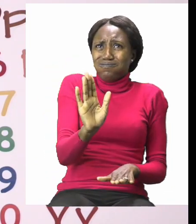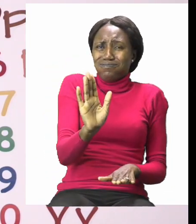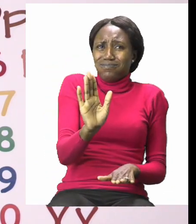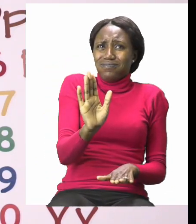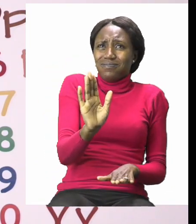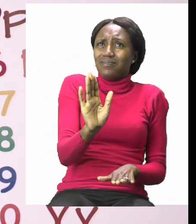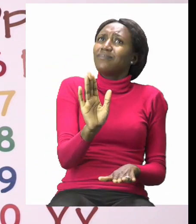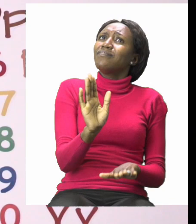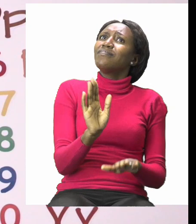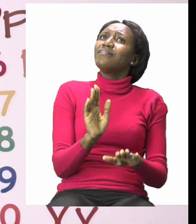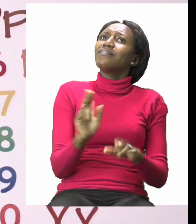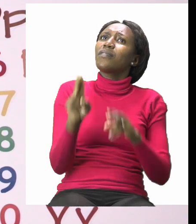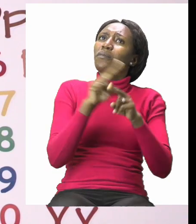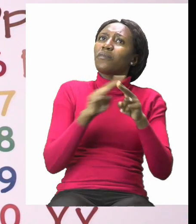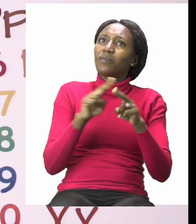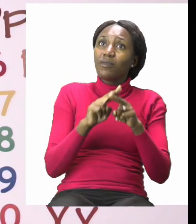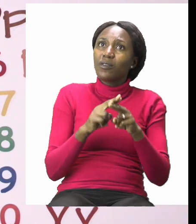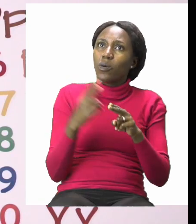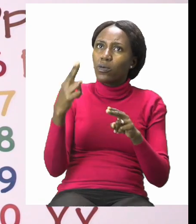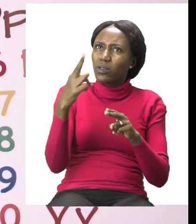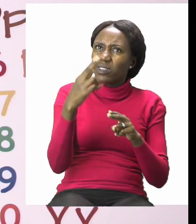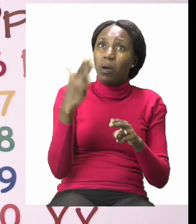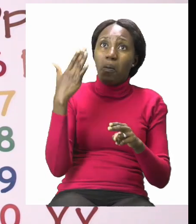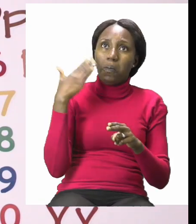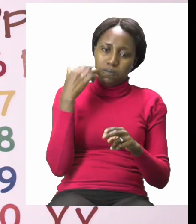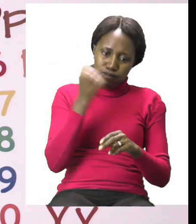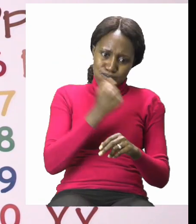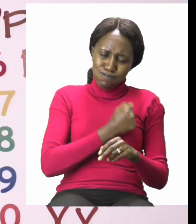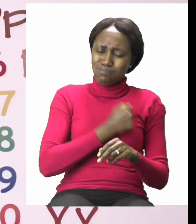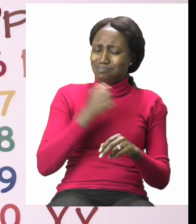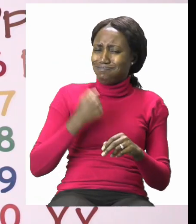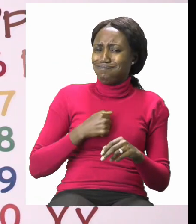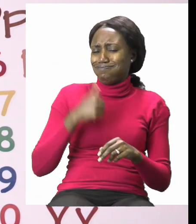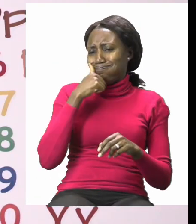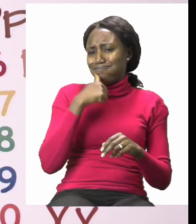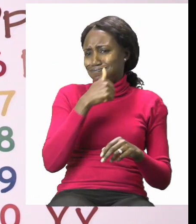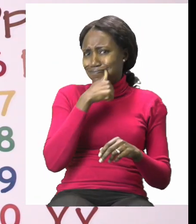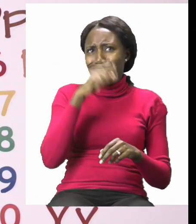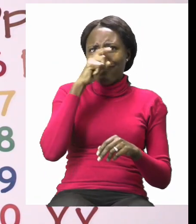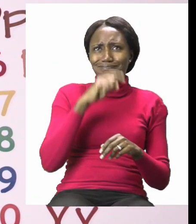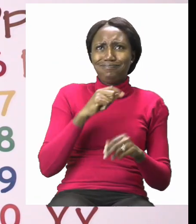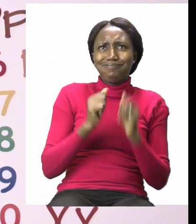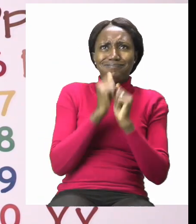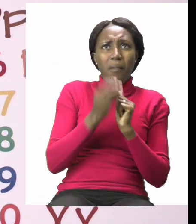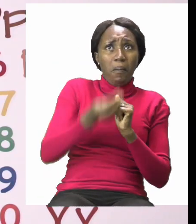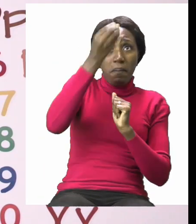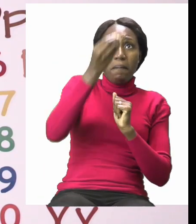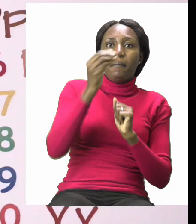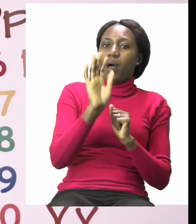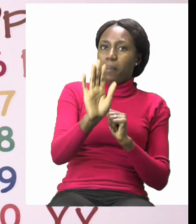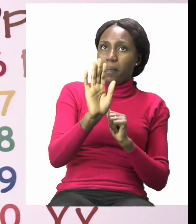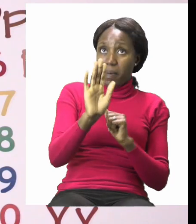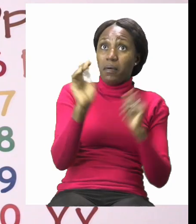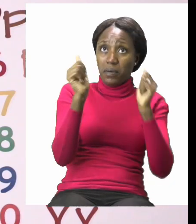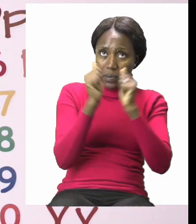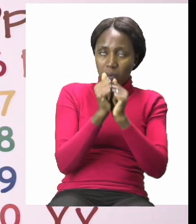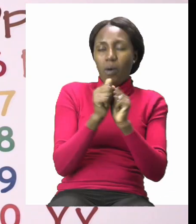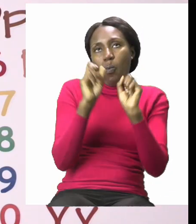scissors when you have an adult with you, and when you're done using it, put it in a safe